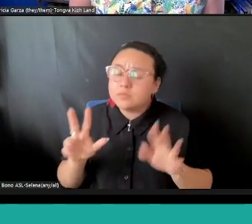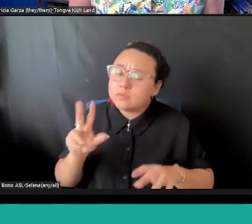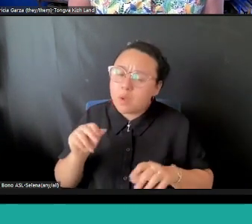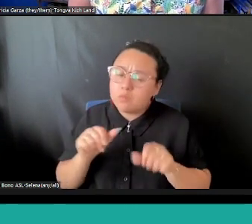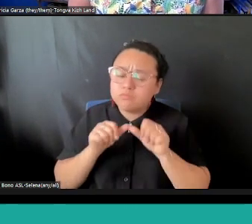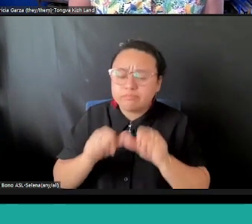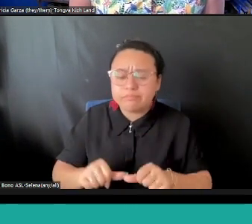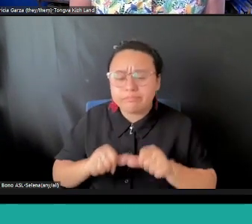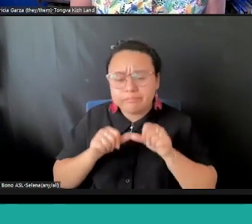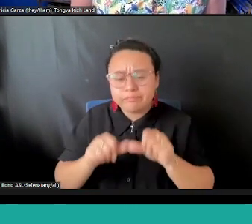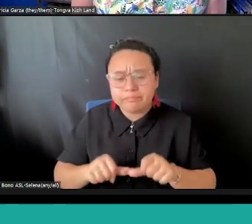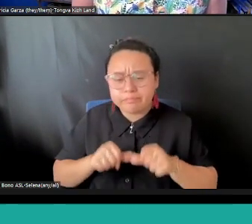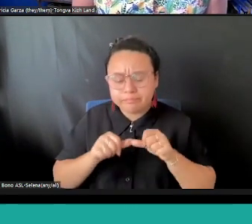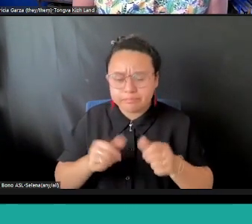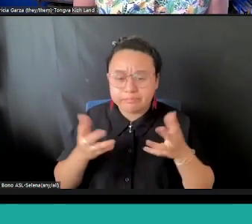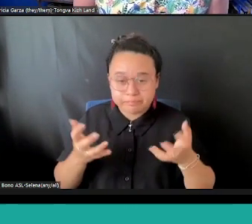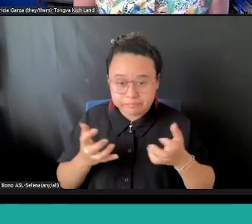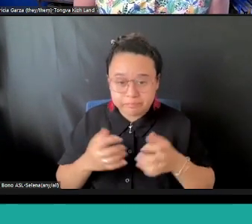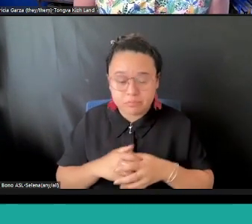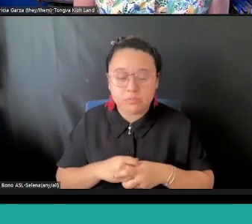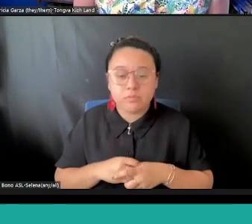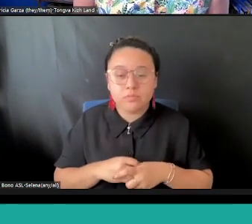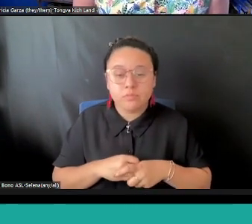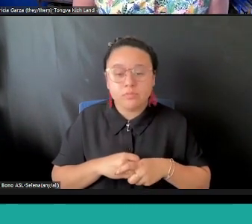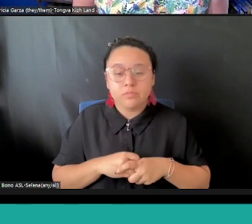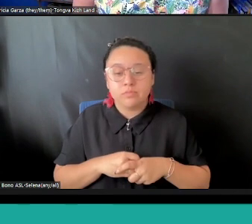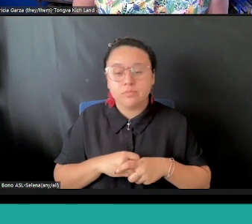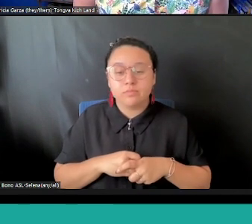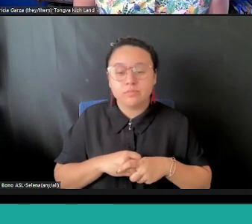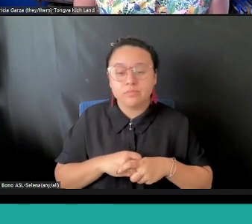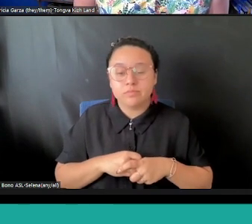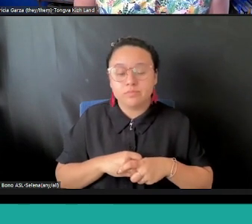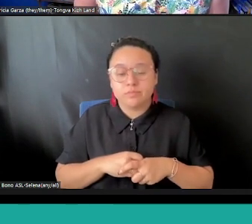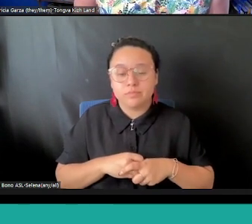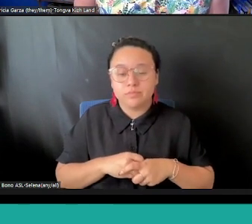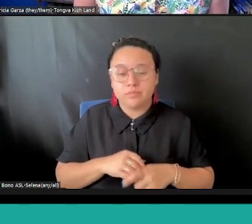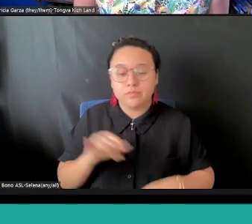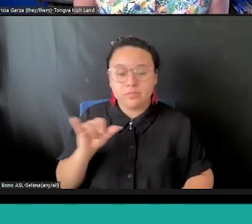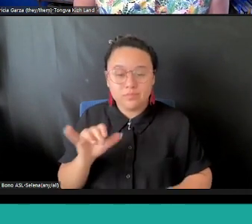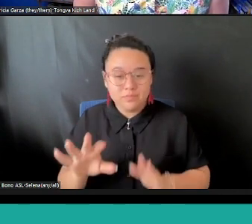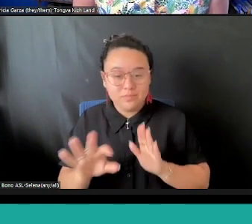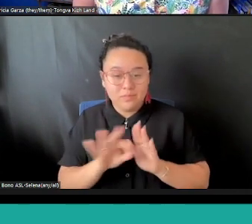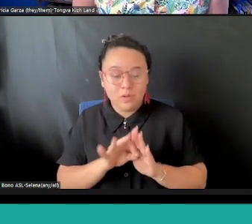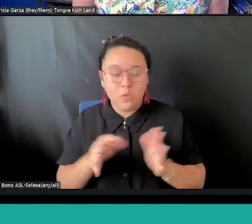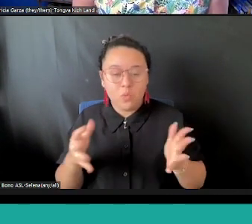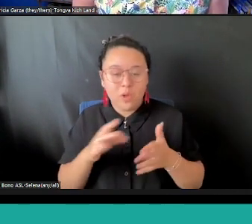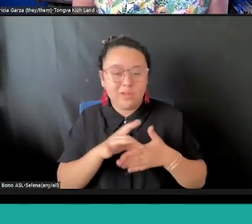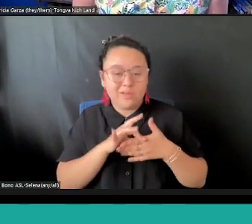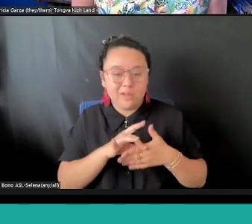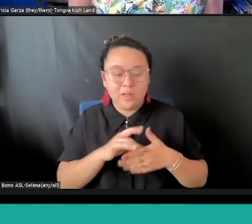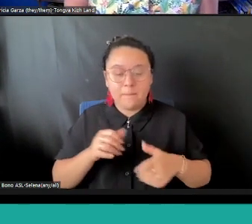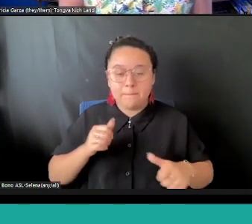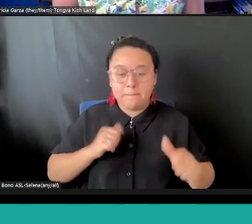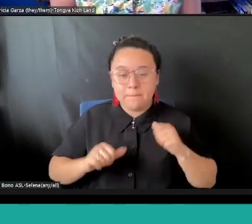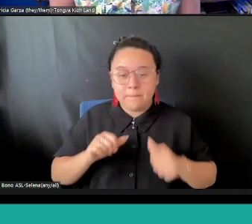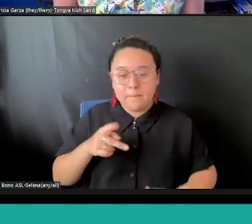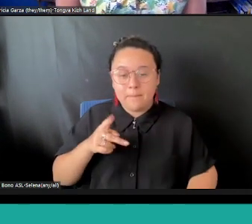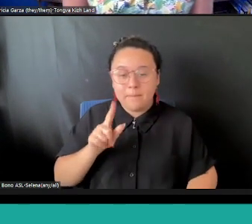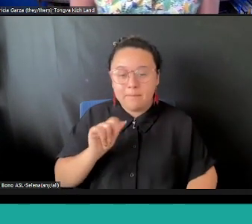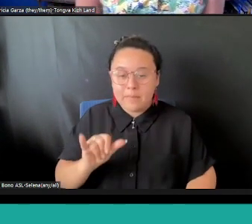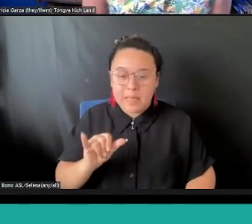continues. And also selecting the play or selecting the playwright.